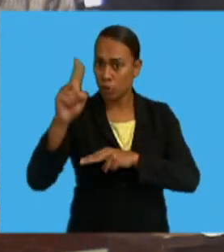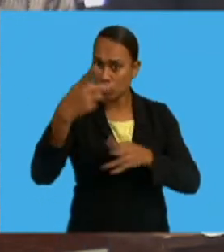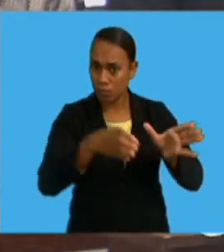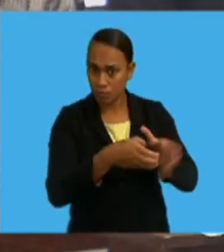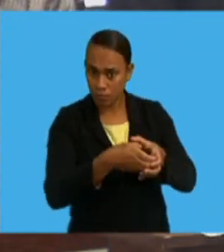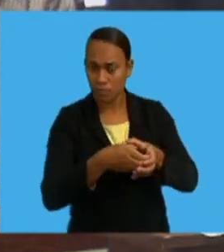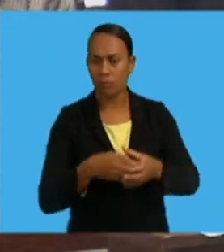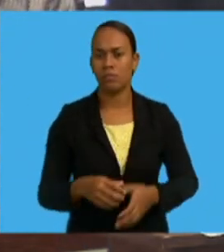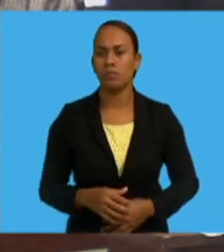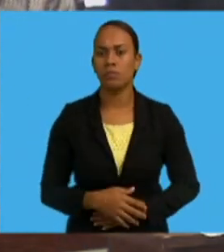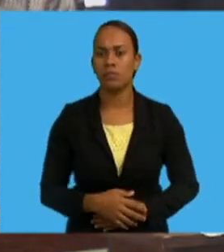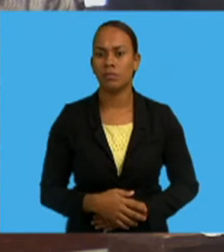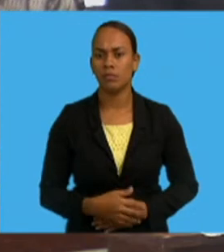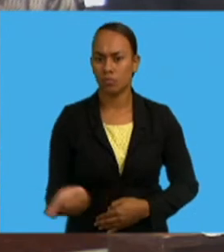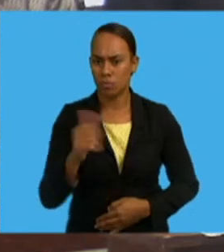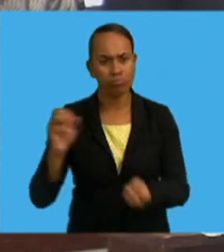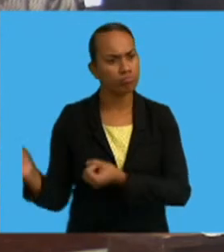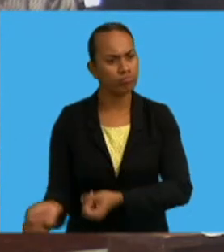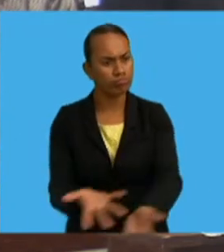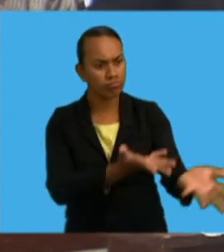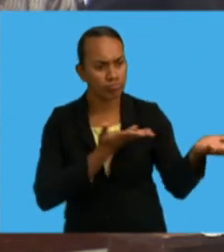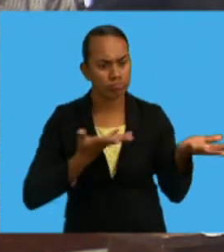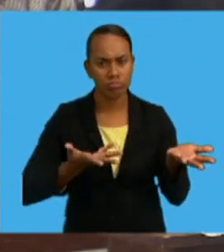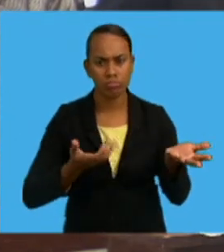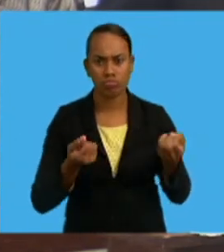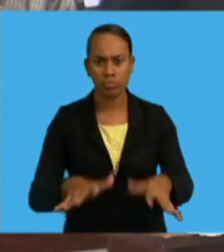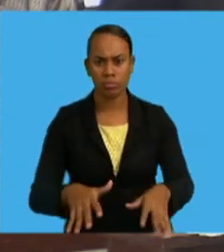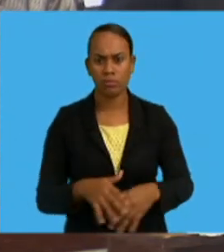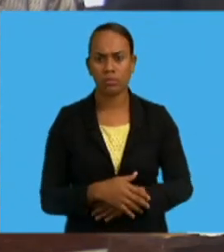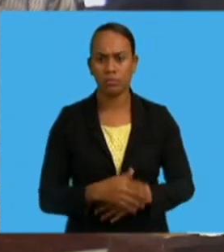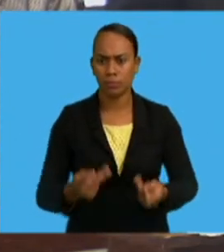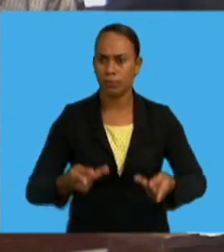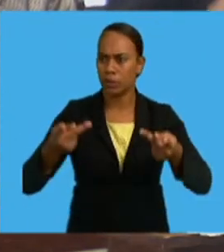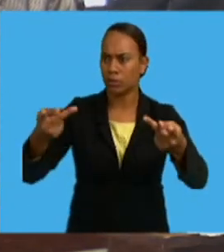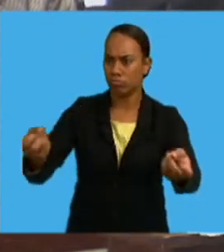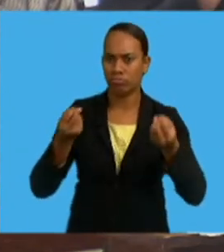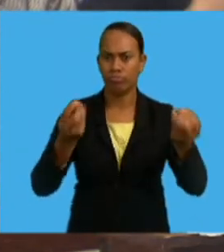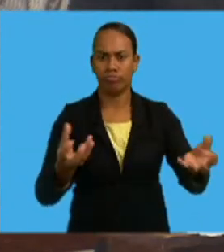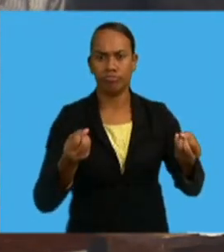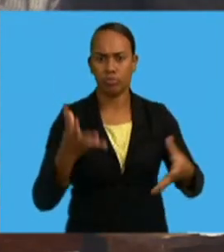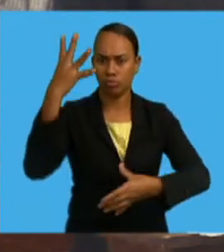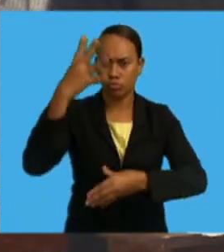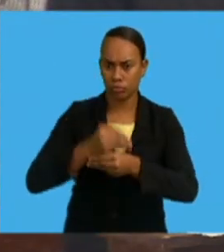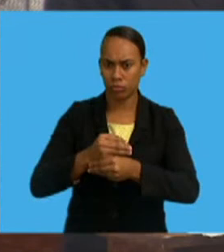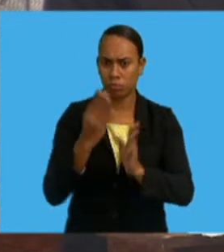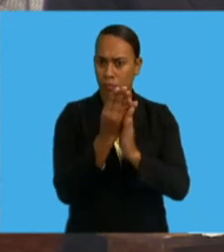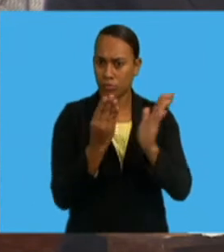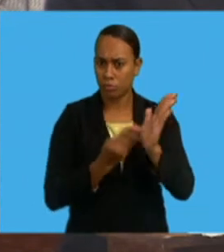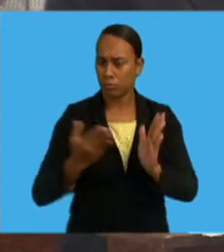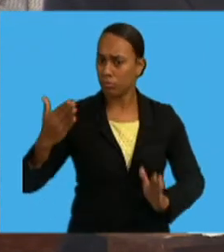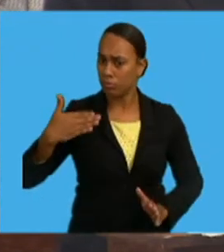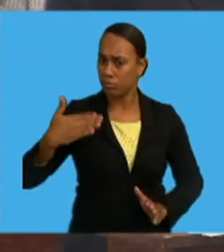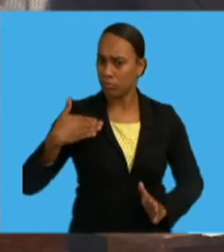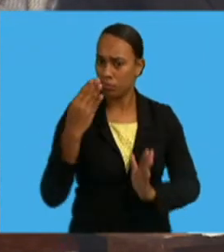million, almost one-third in the Ministry of Health and Medical Services budget. The total budget for the Ministry of Health and Medical Services